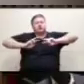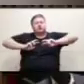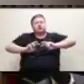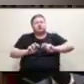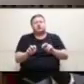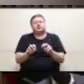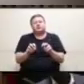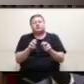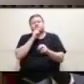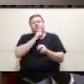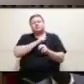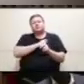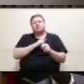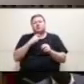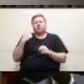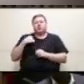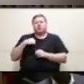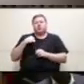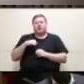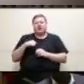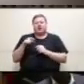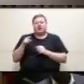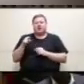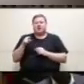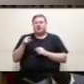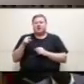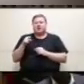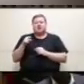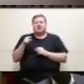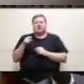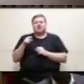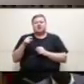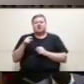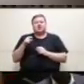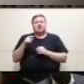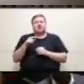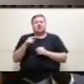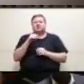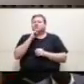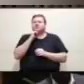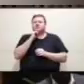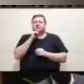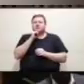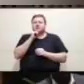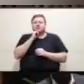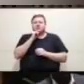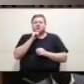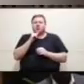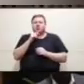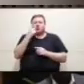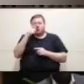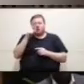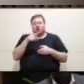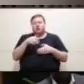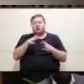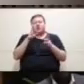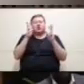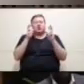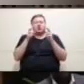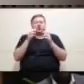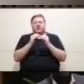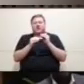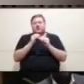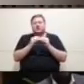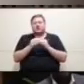and indeed the municipality has been found wanting in relation to this issue. And furthermore, we did